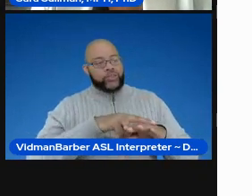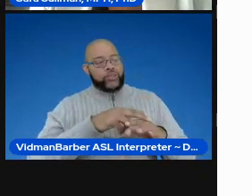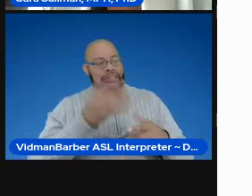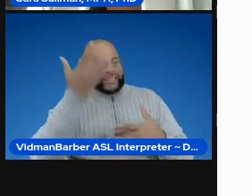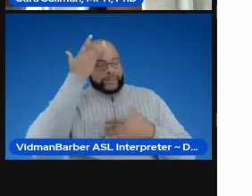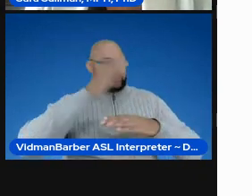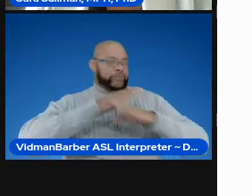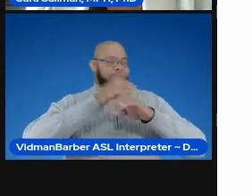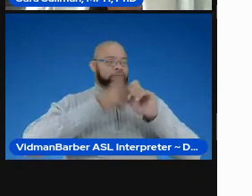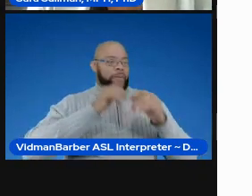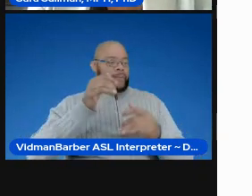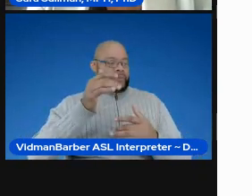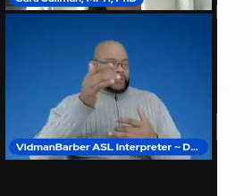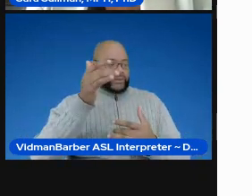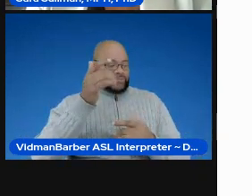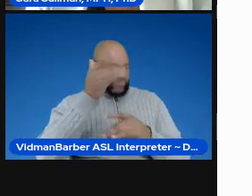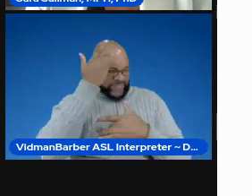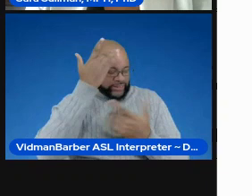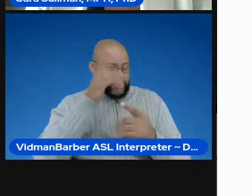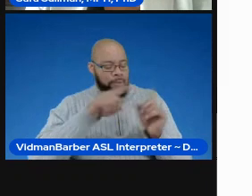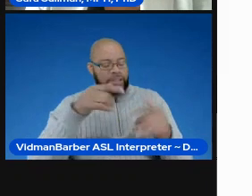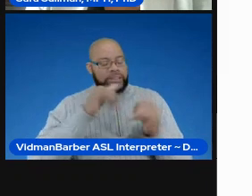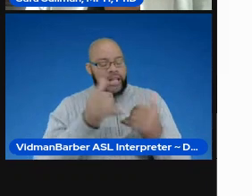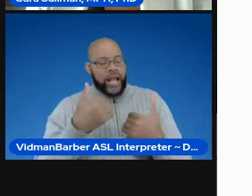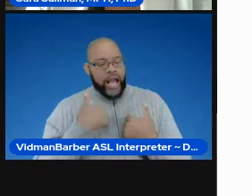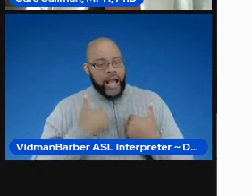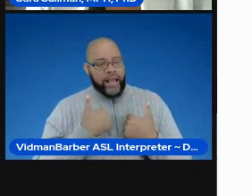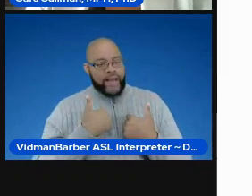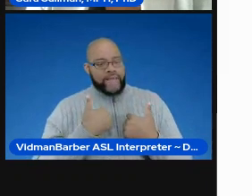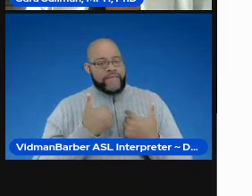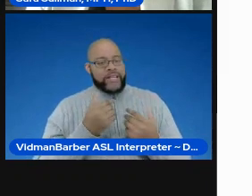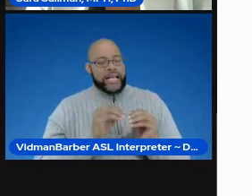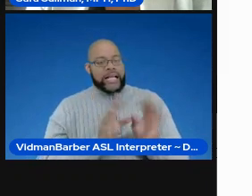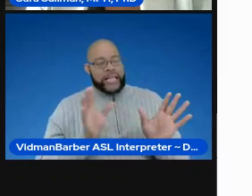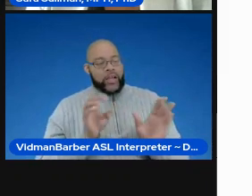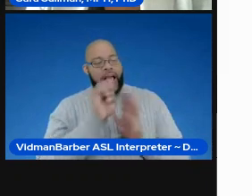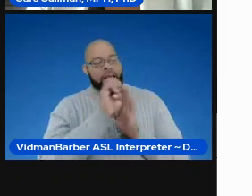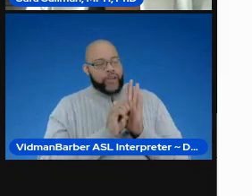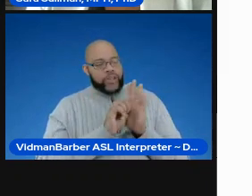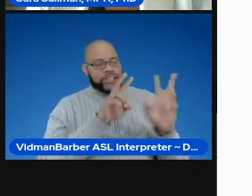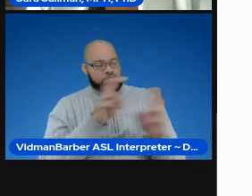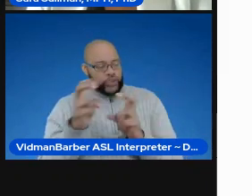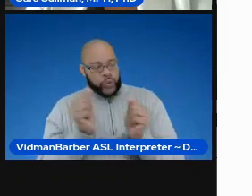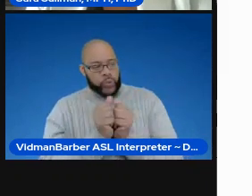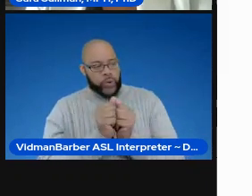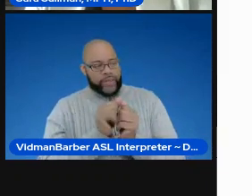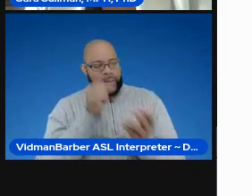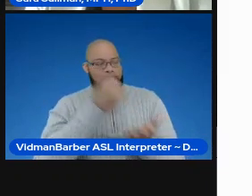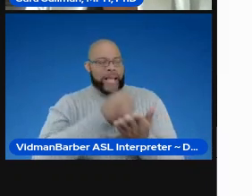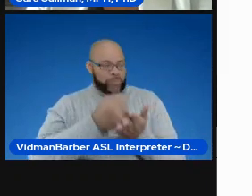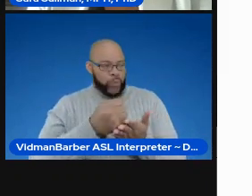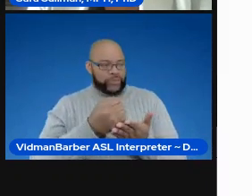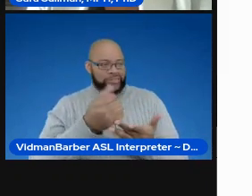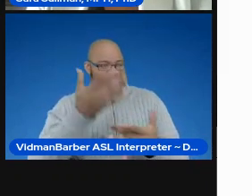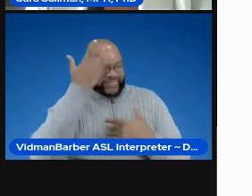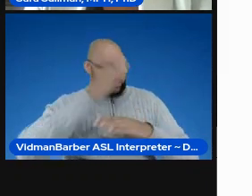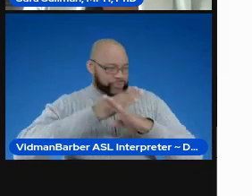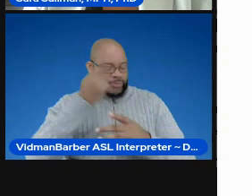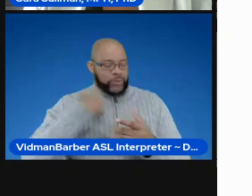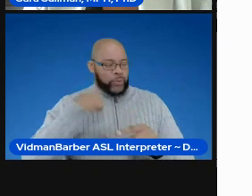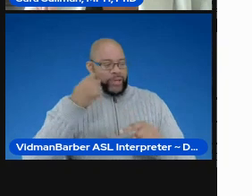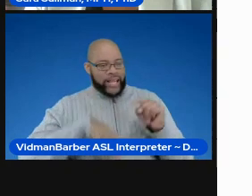from infection. But still, there are very clear ethical issues with immunity passports and scientific issues because we